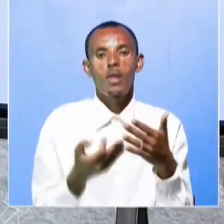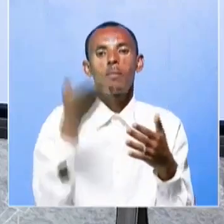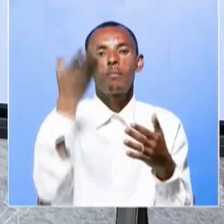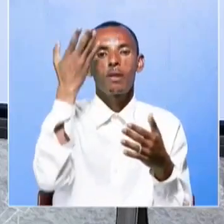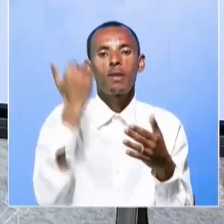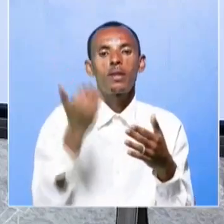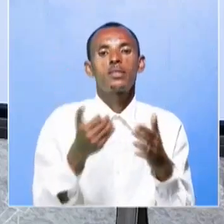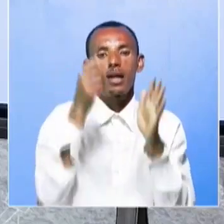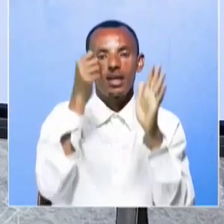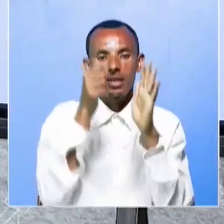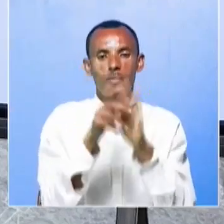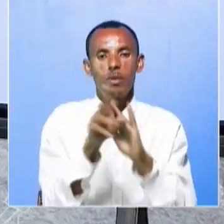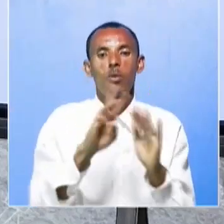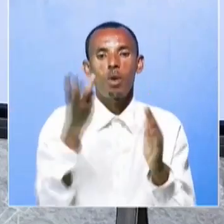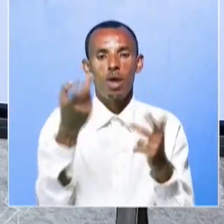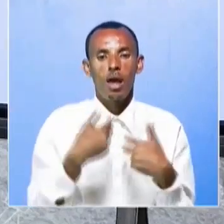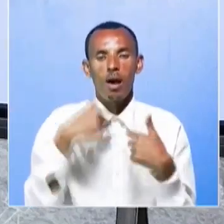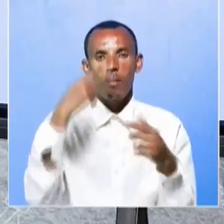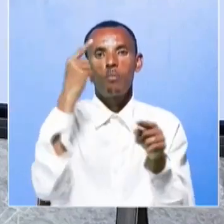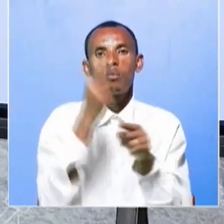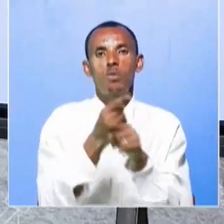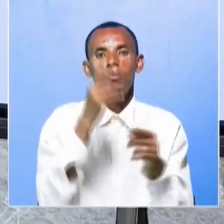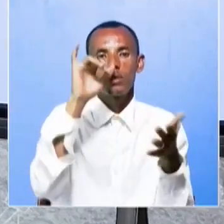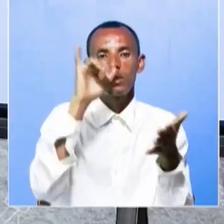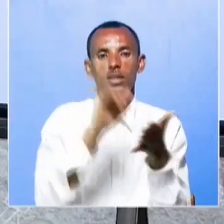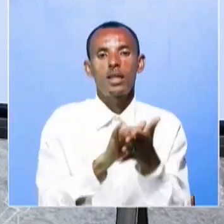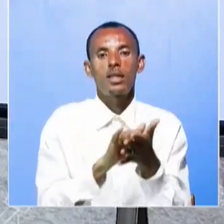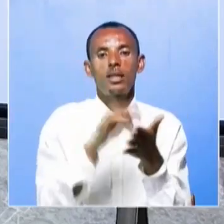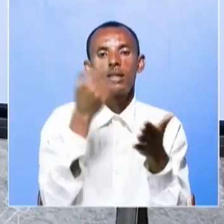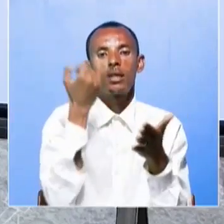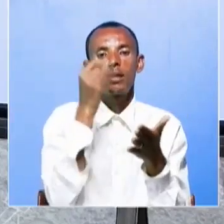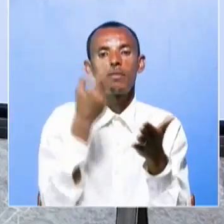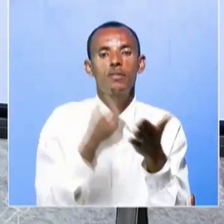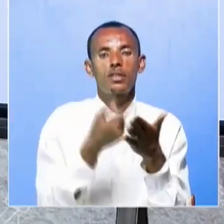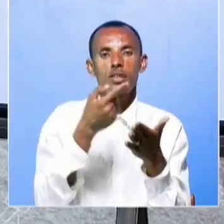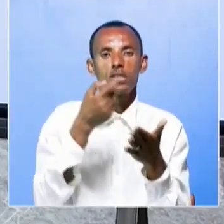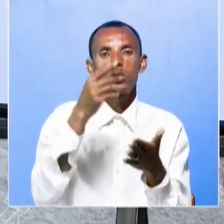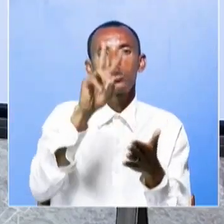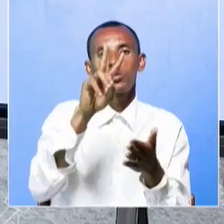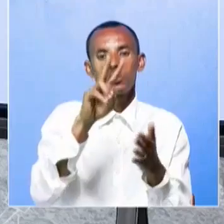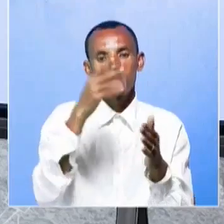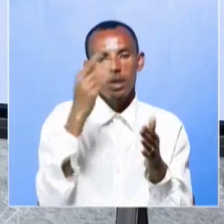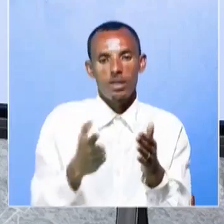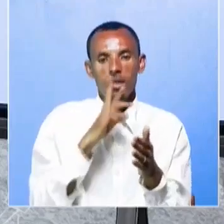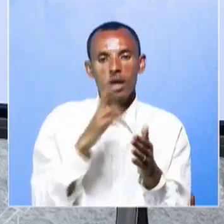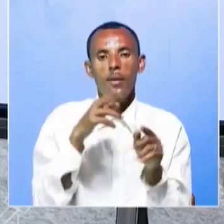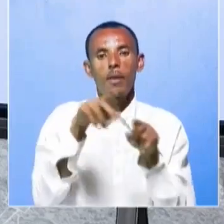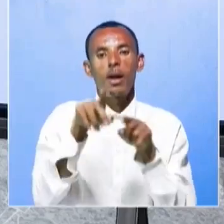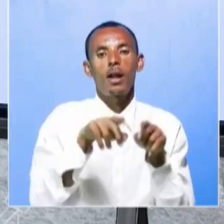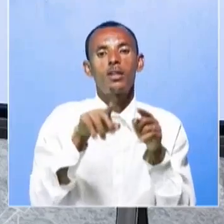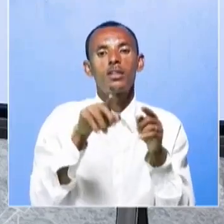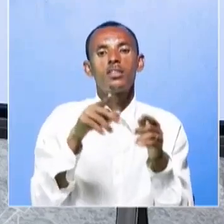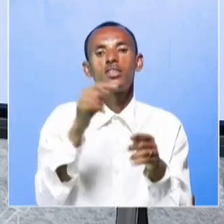previous example, we have proved that if these two sides are parallel, the two